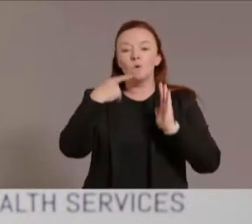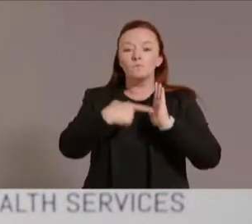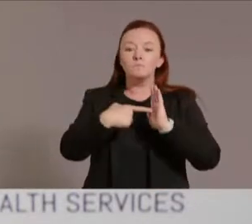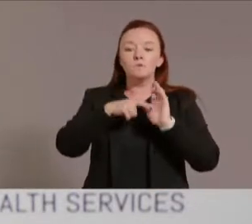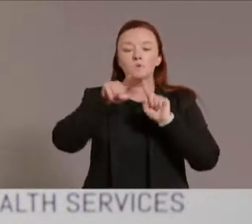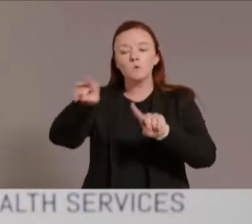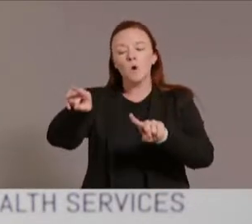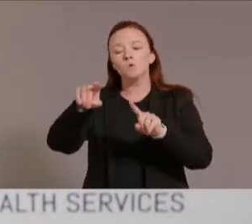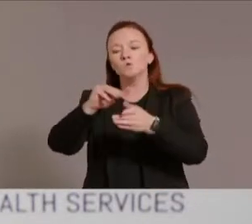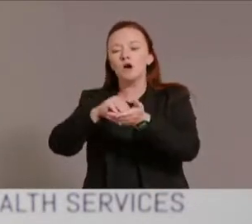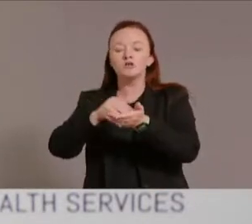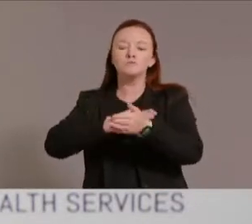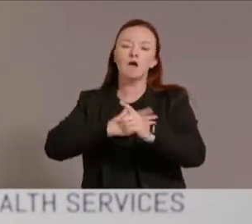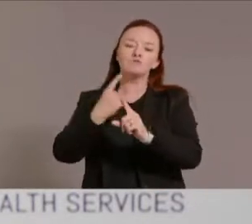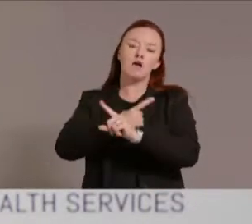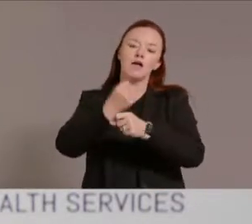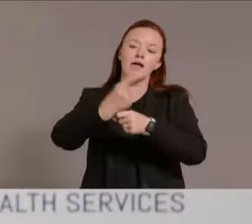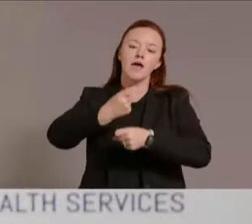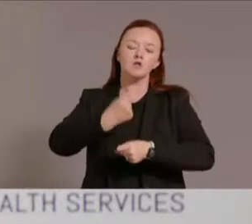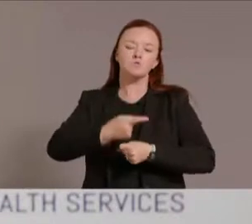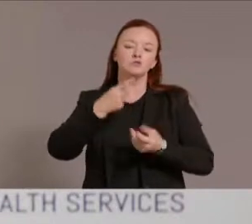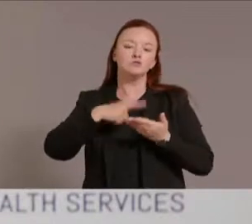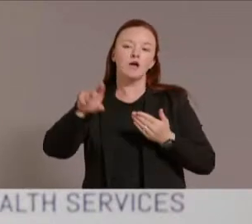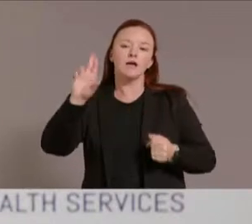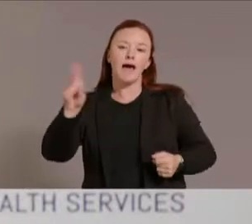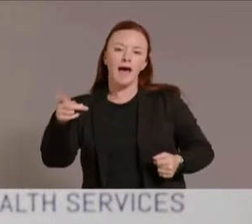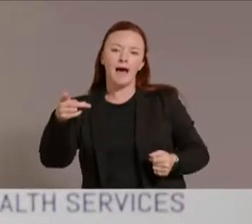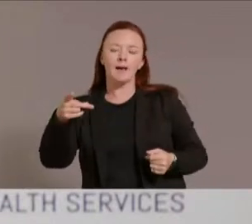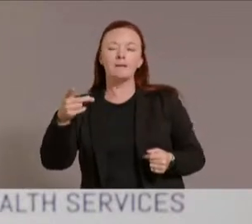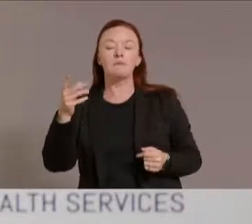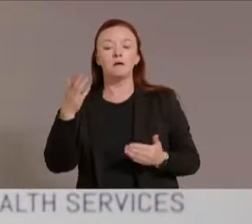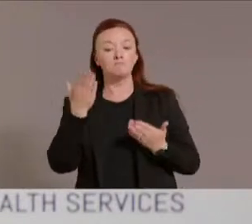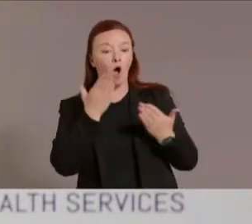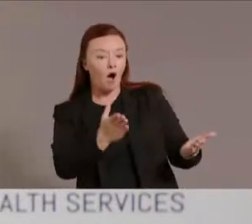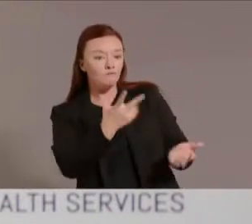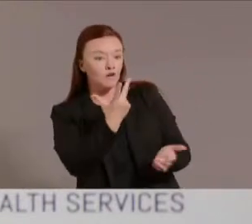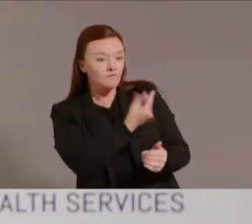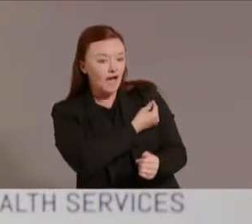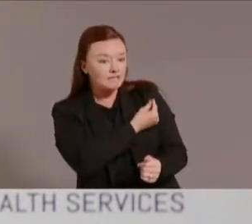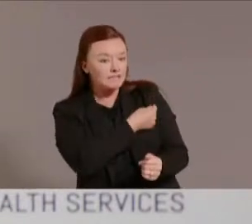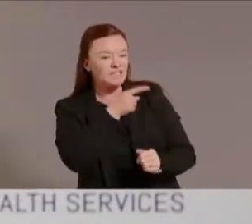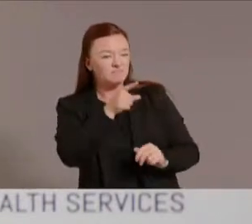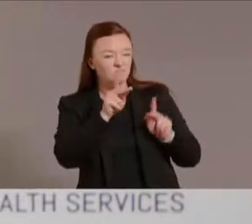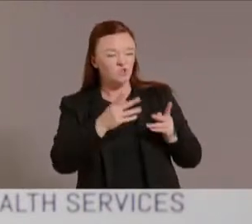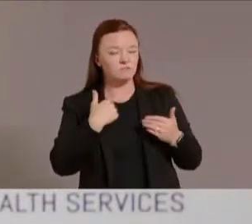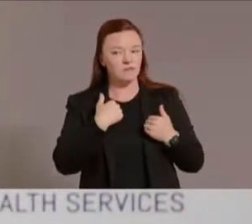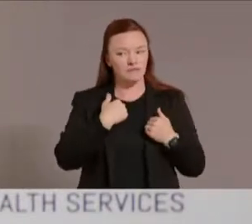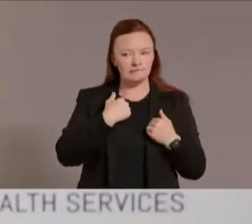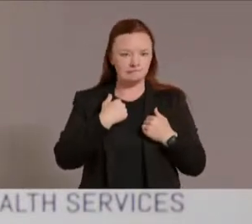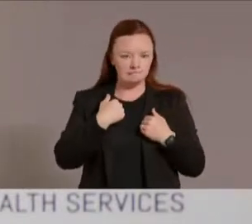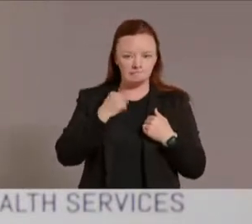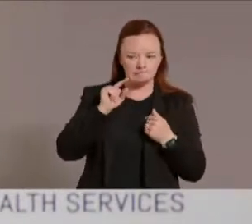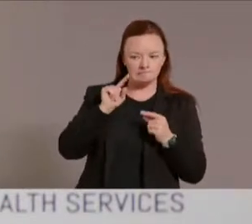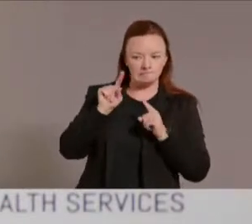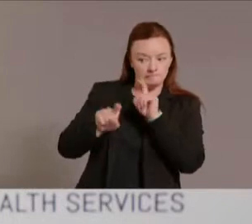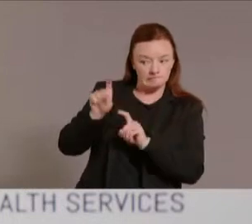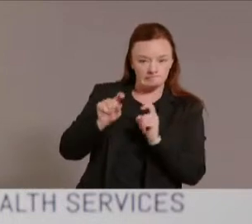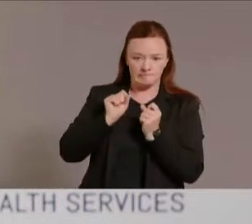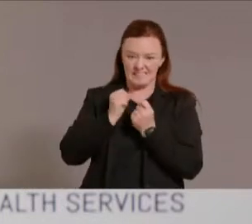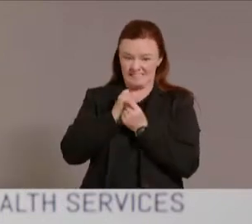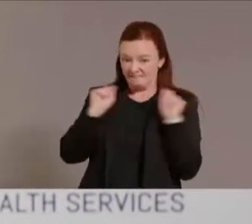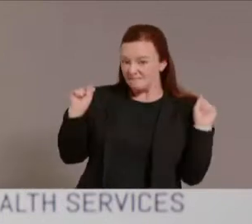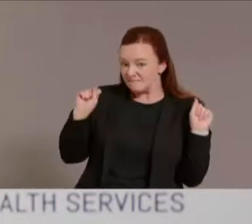and somebody can answer, that healthcare provider can answer questions that individual may have about, how safe